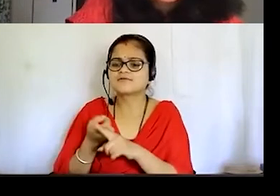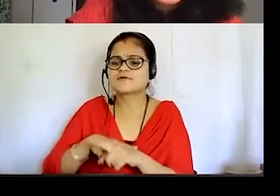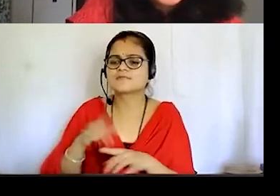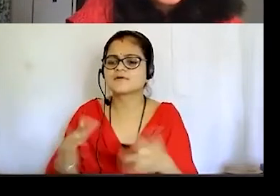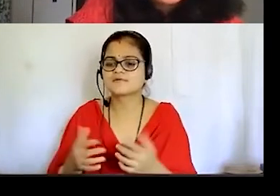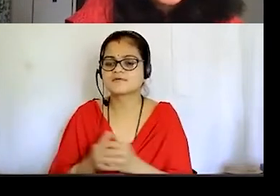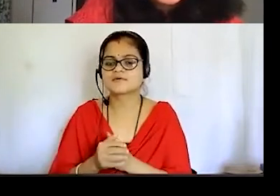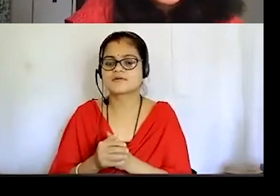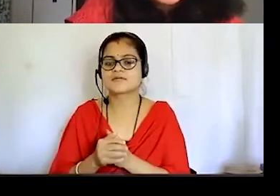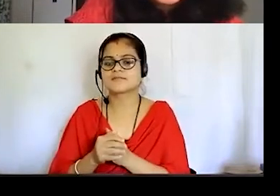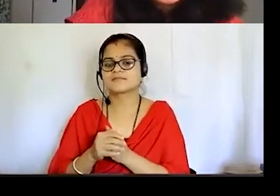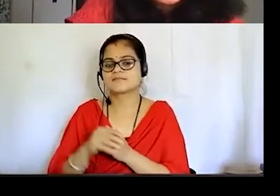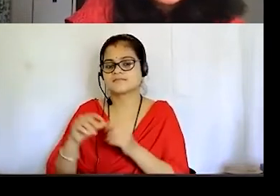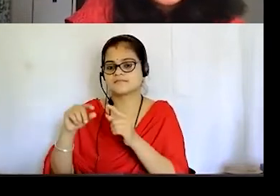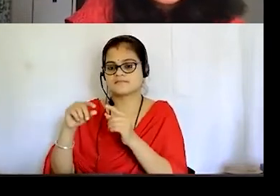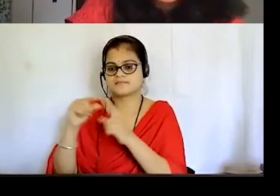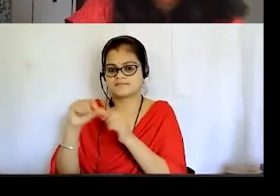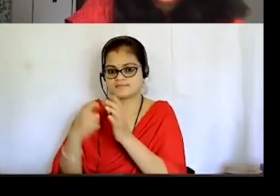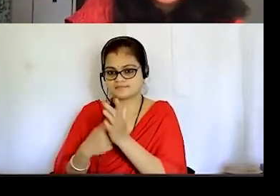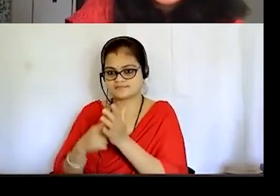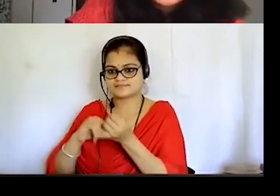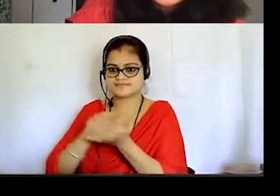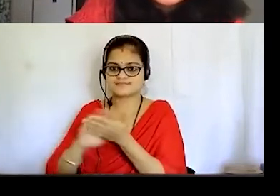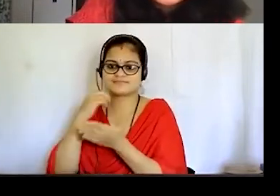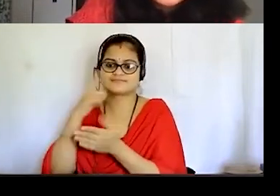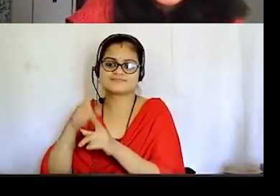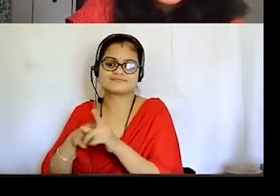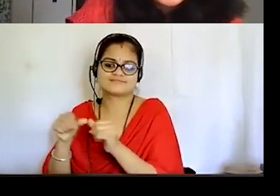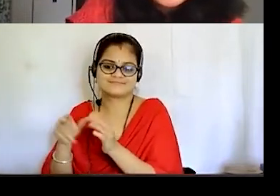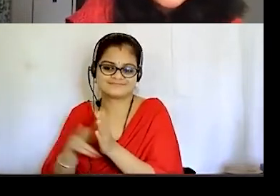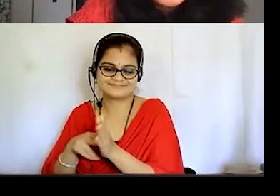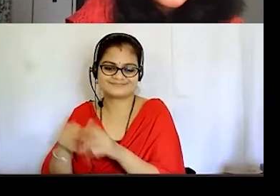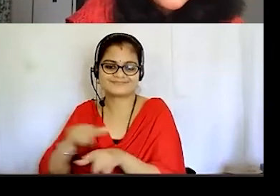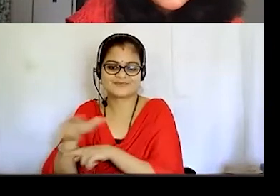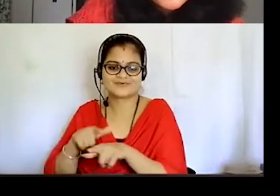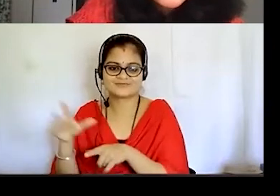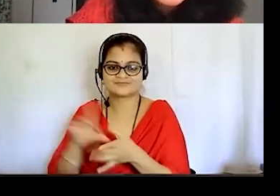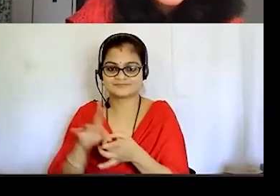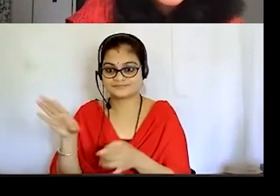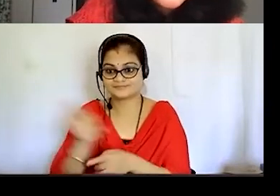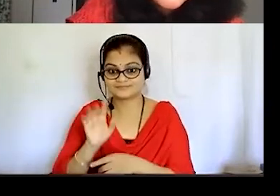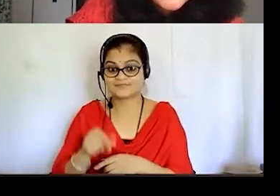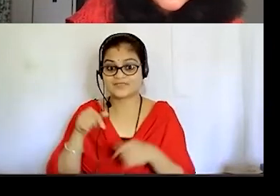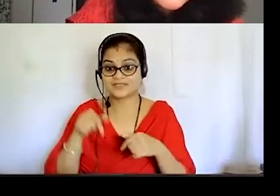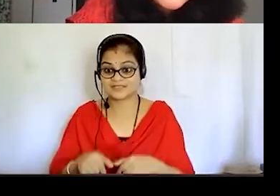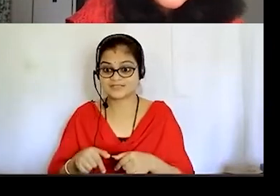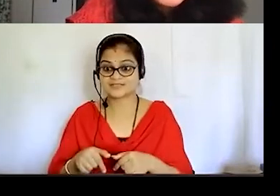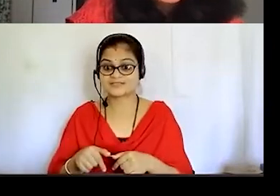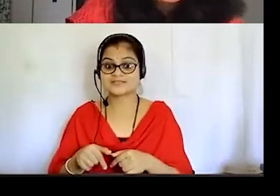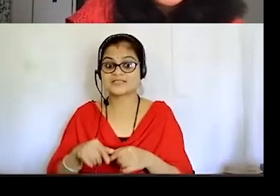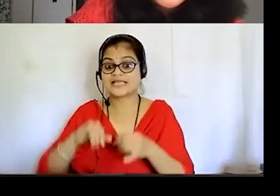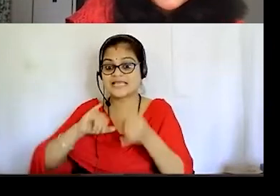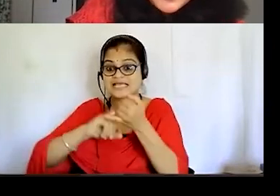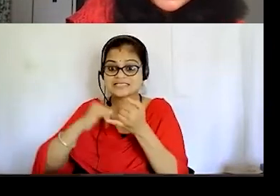of desire. Well, the Dilruba is of Indian origin, an instrument that is very important in the Sikh tradition.